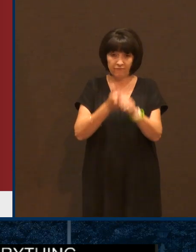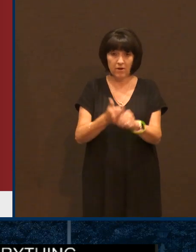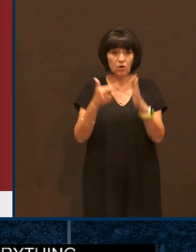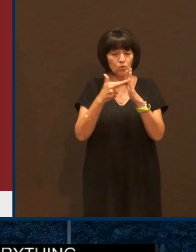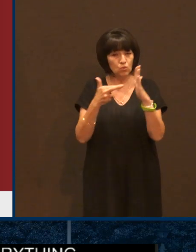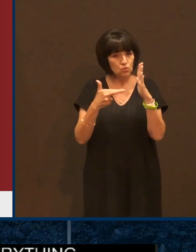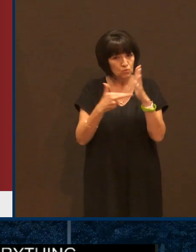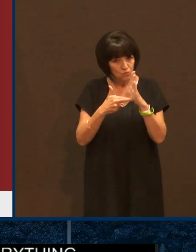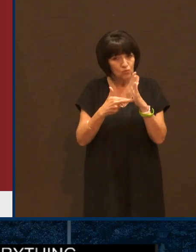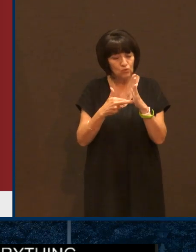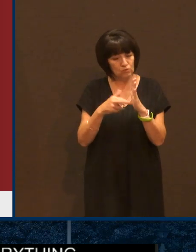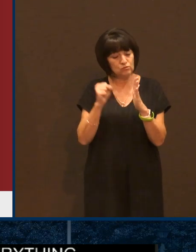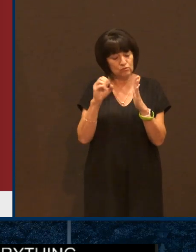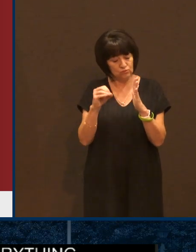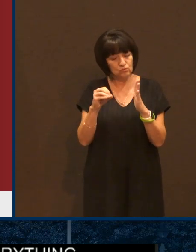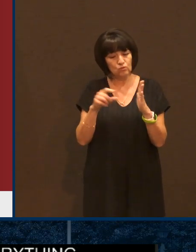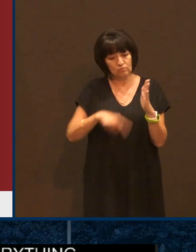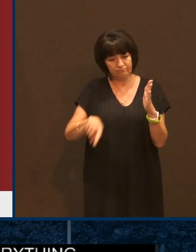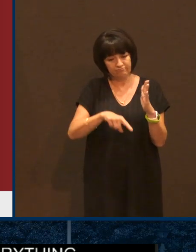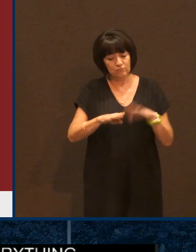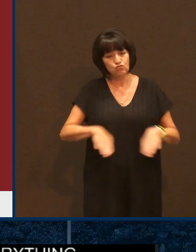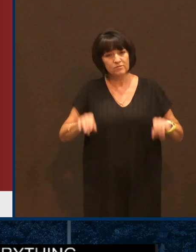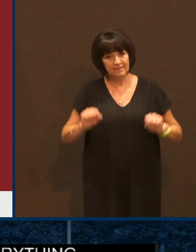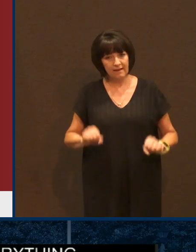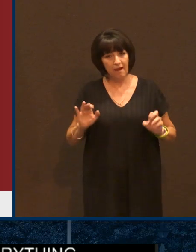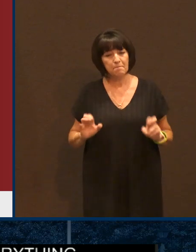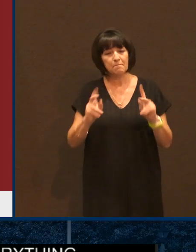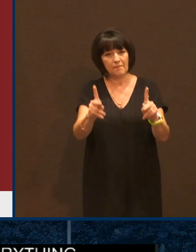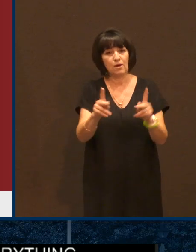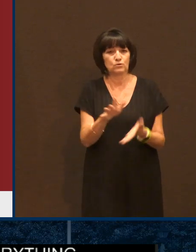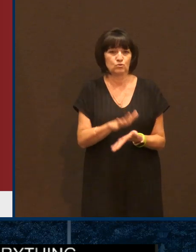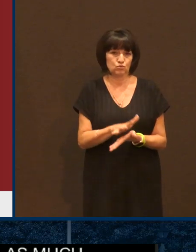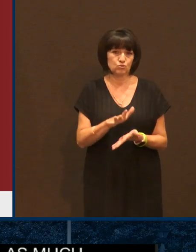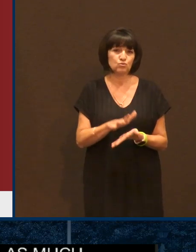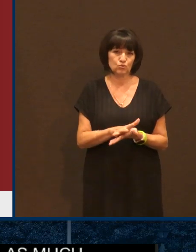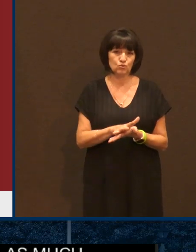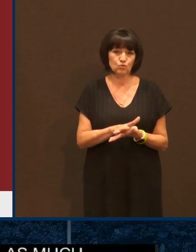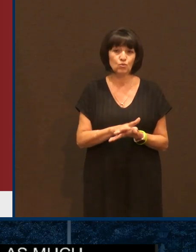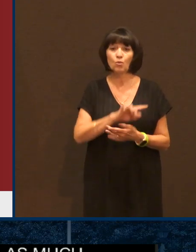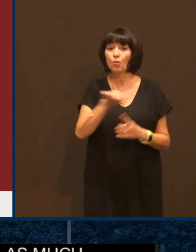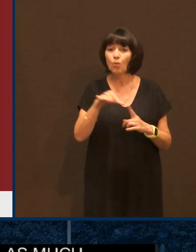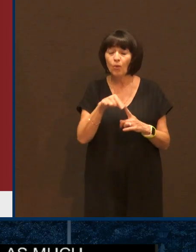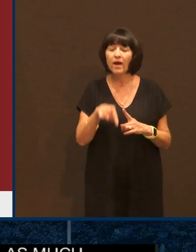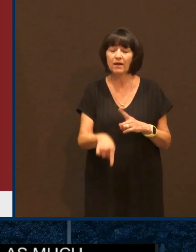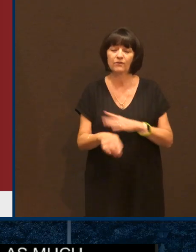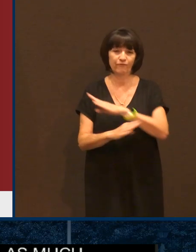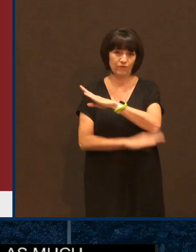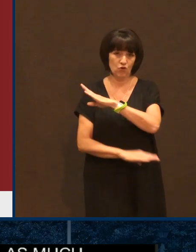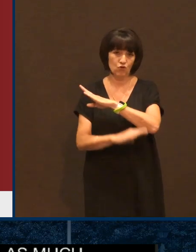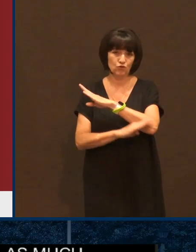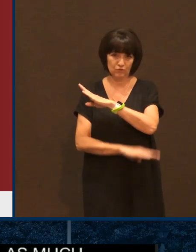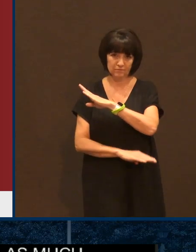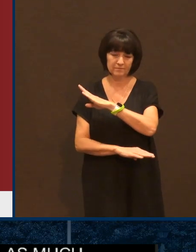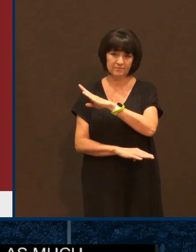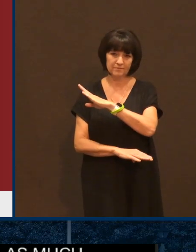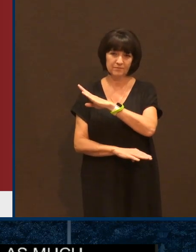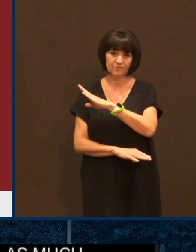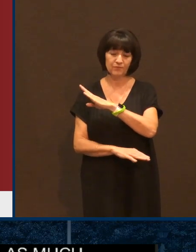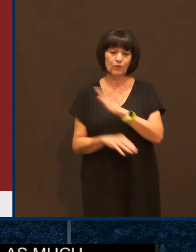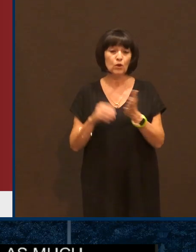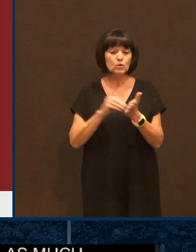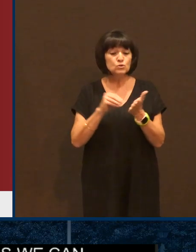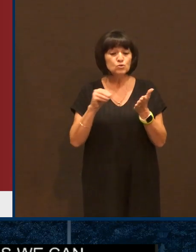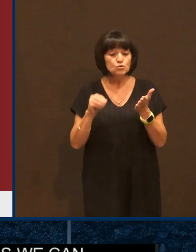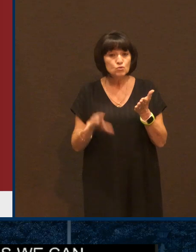environments as much as we can in the fall. I mean, students in